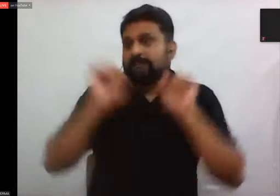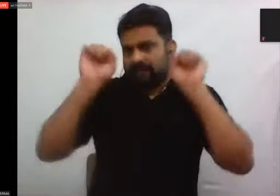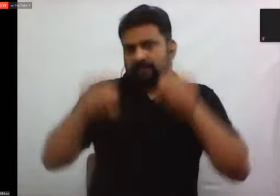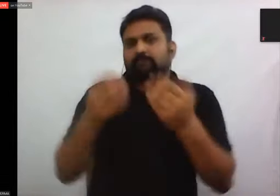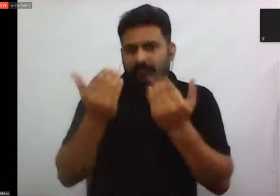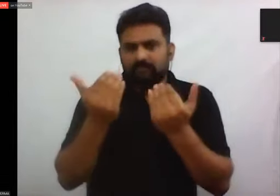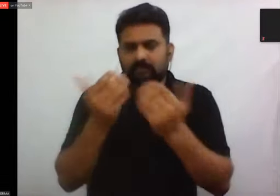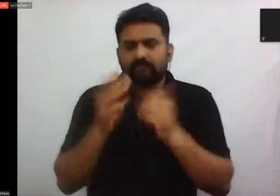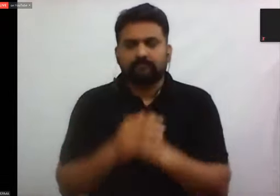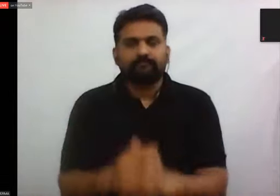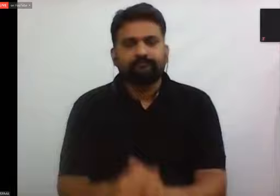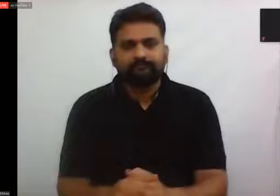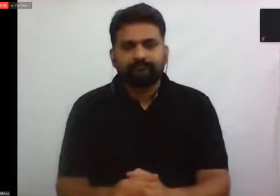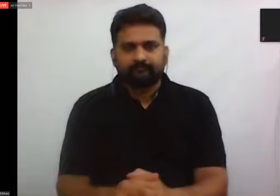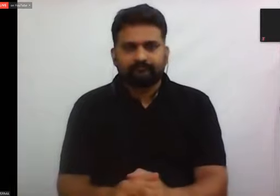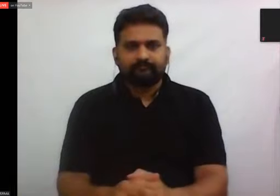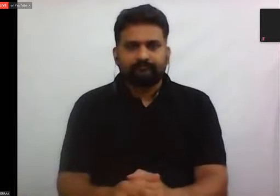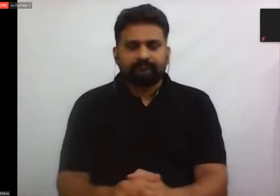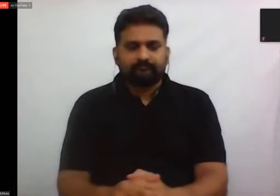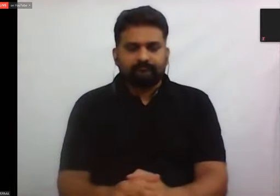corrected.